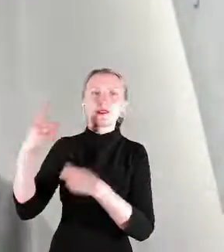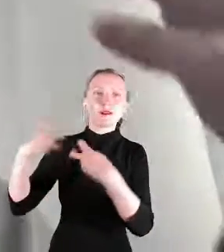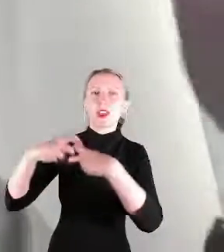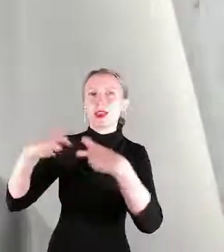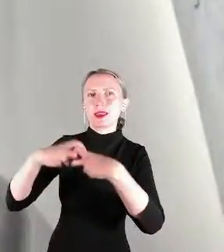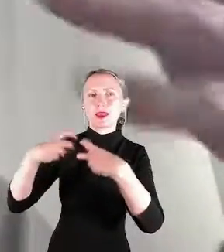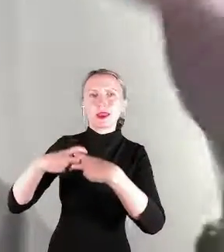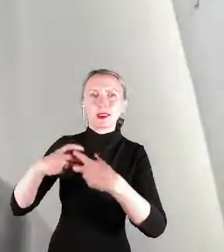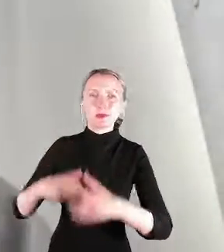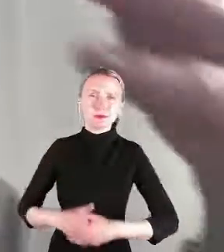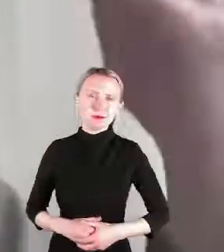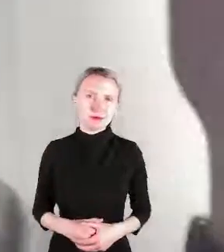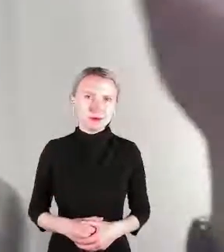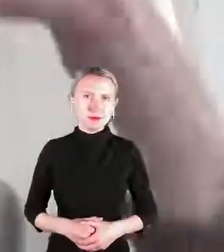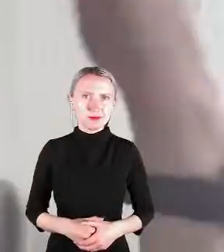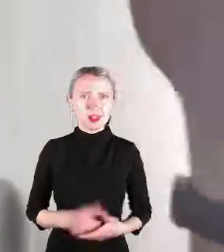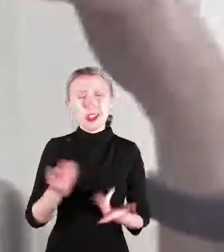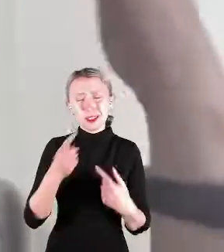that's